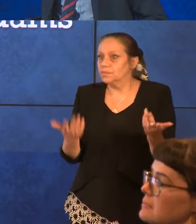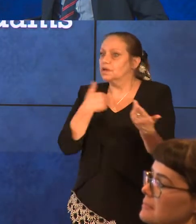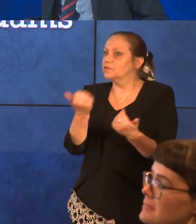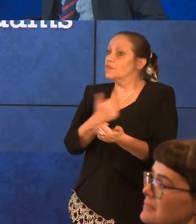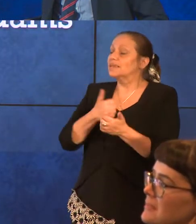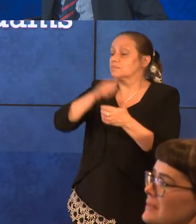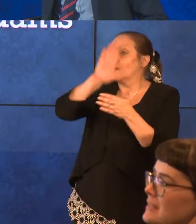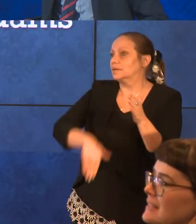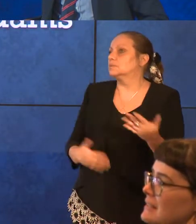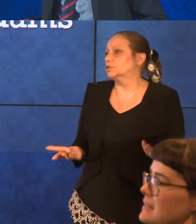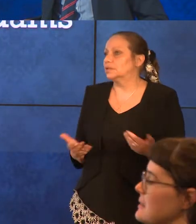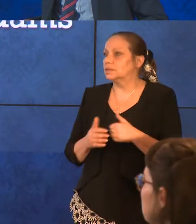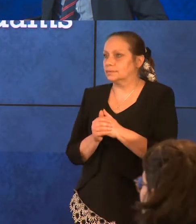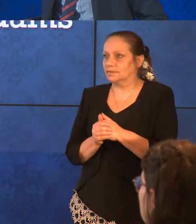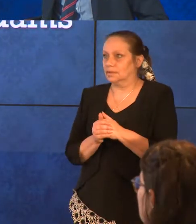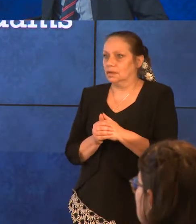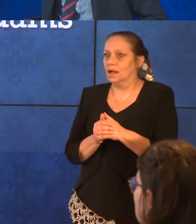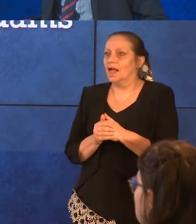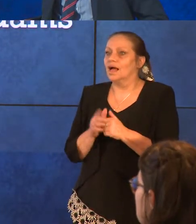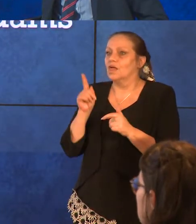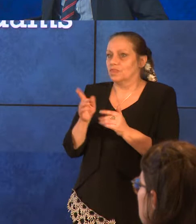questions now. Worrying.